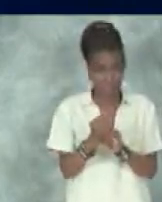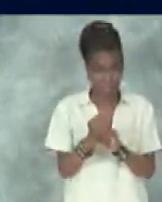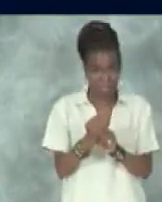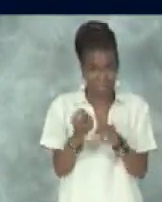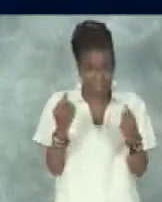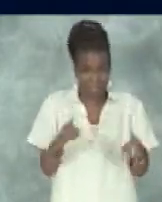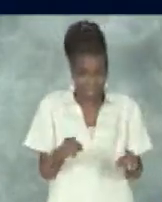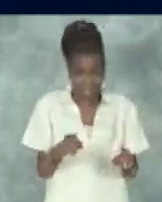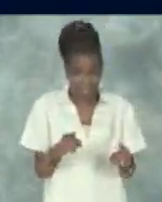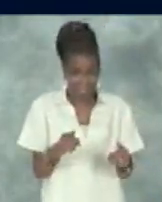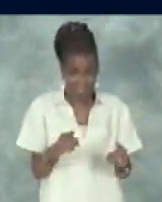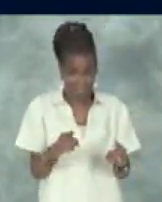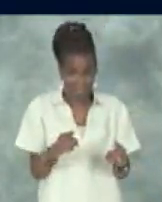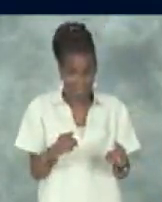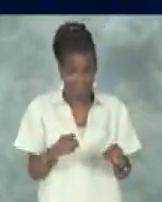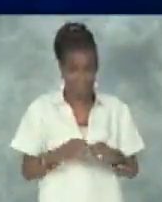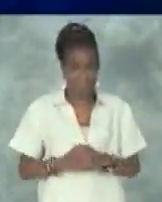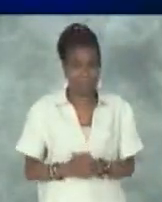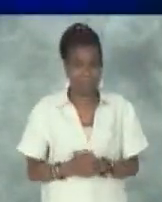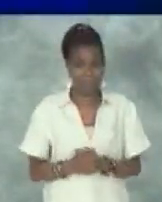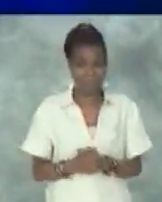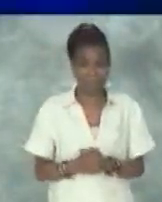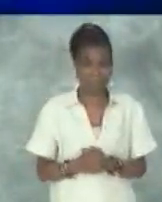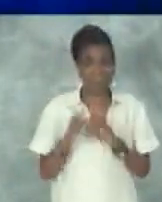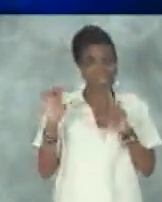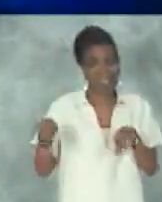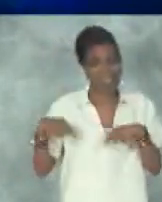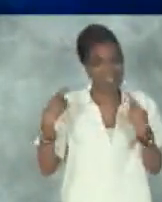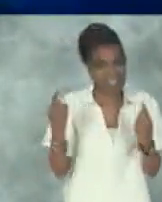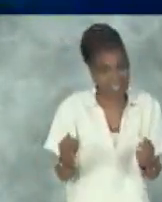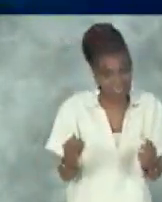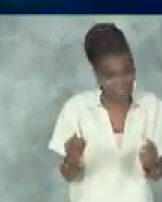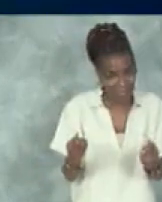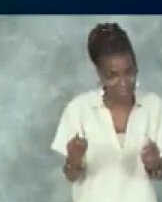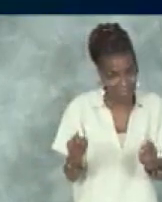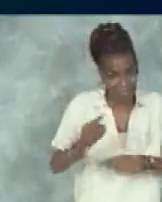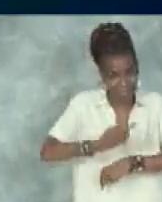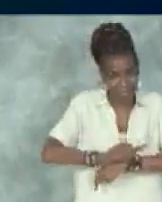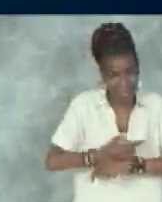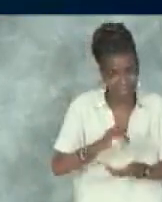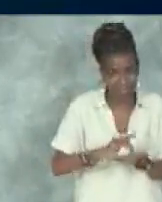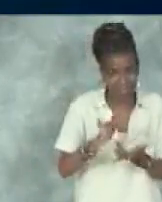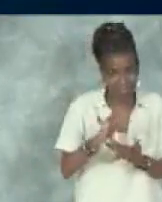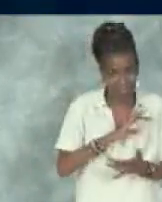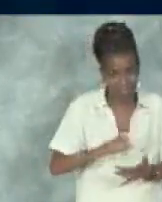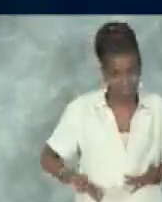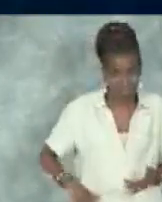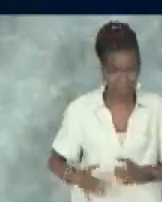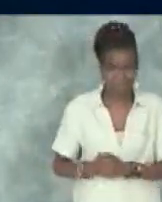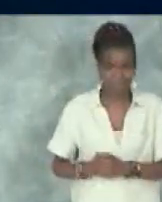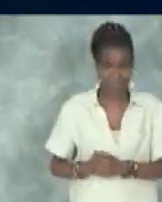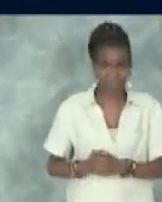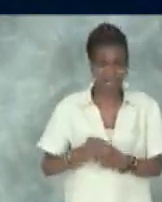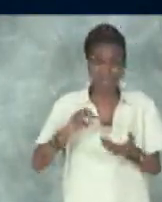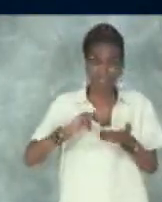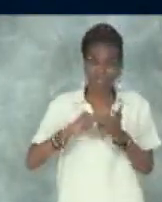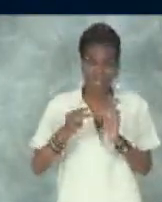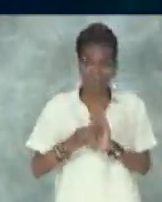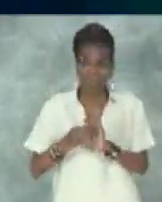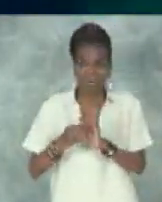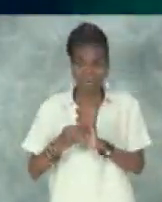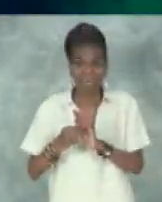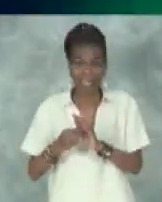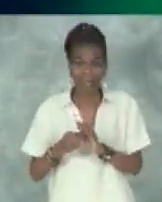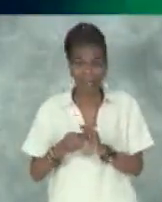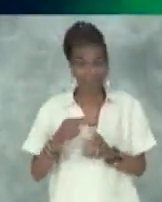you shall perform it until the day of Jesus Christ. That means bring it to completion. He's going to